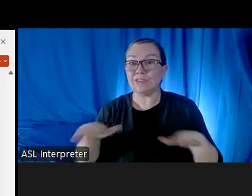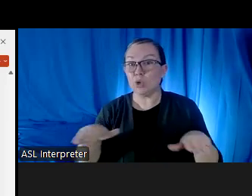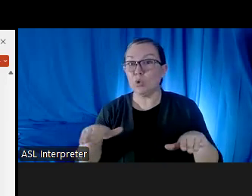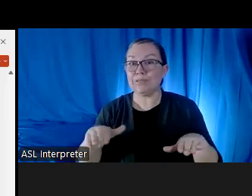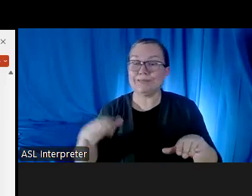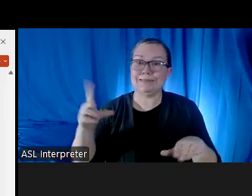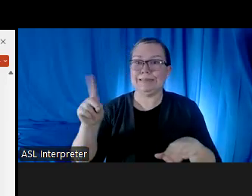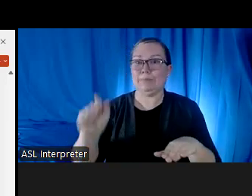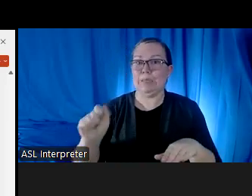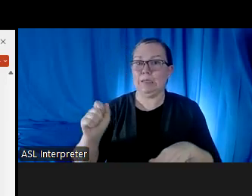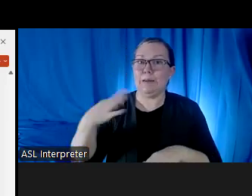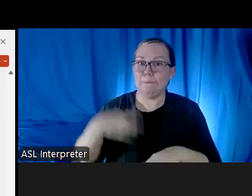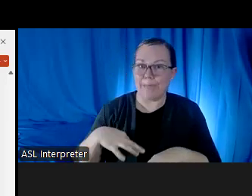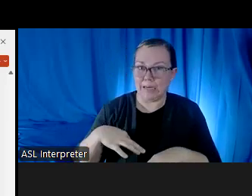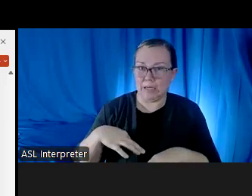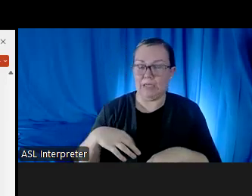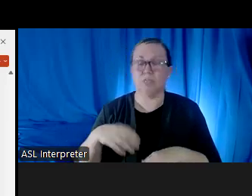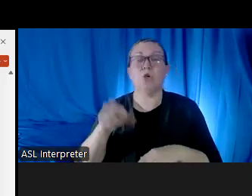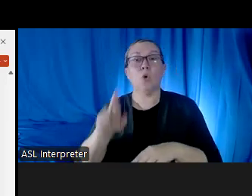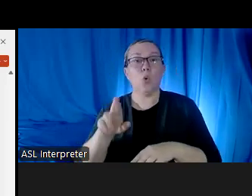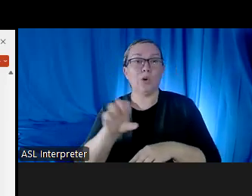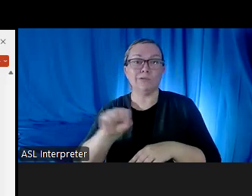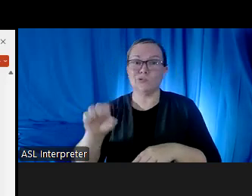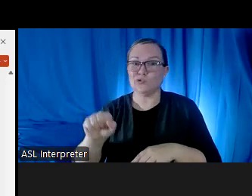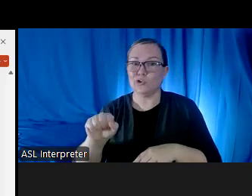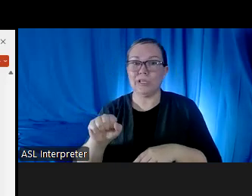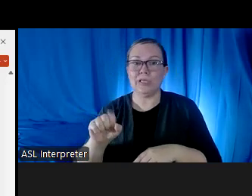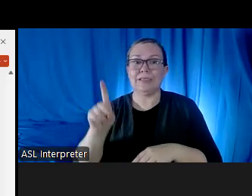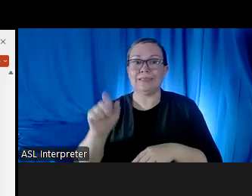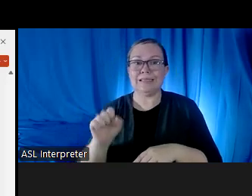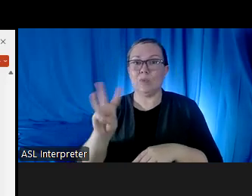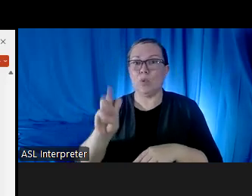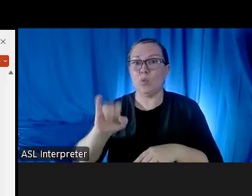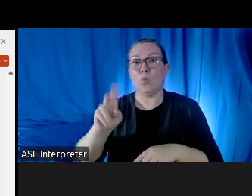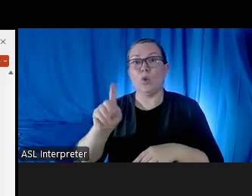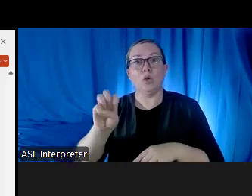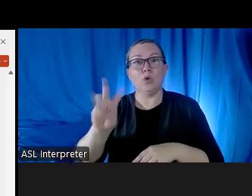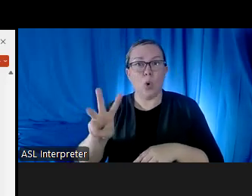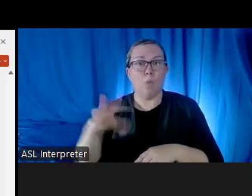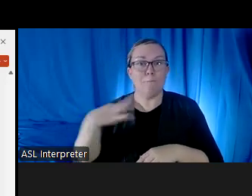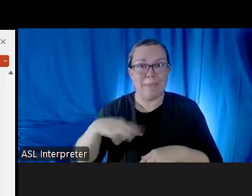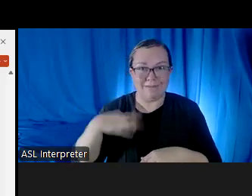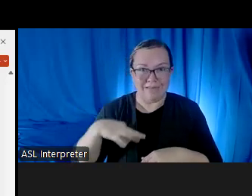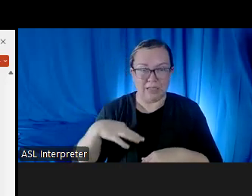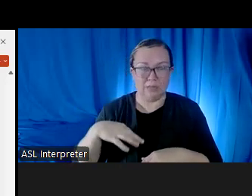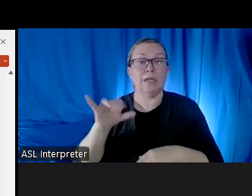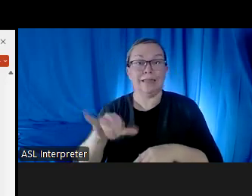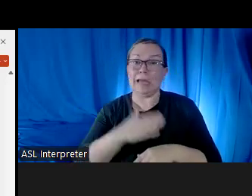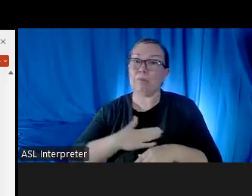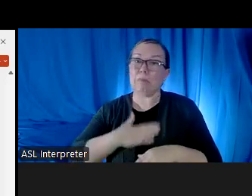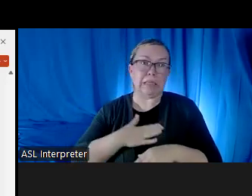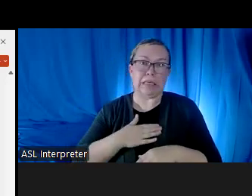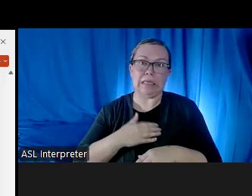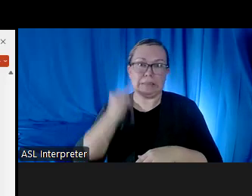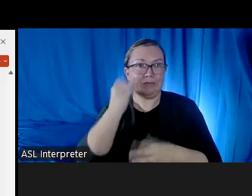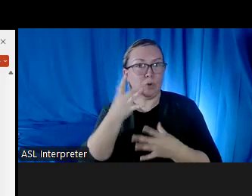Benefit, SSCDB, or Social Security Disabled Widow or Widower's Benefit, SSDWB. Please feel free, and you're interested in